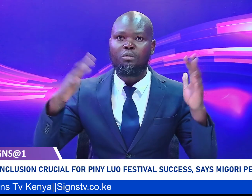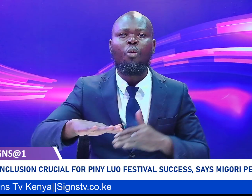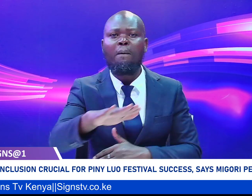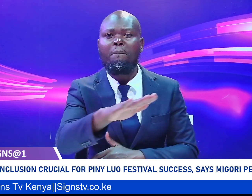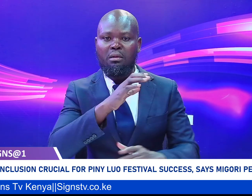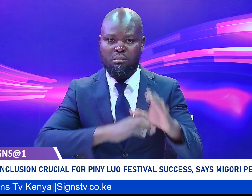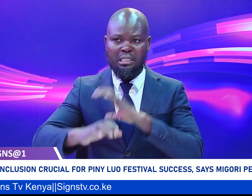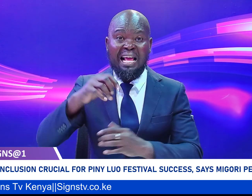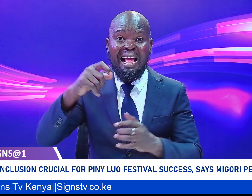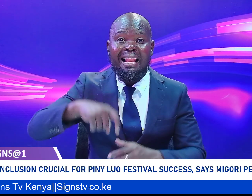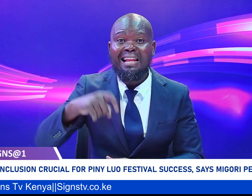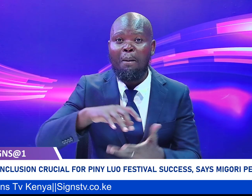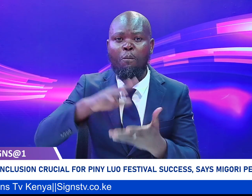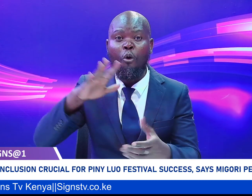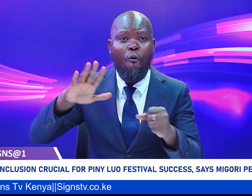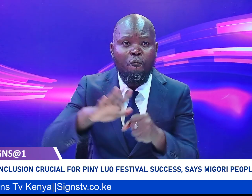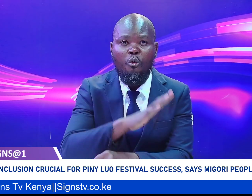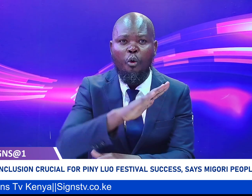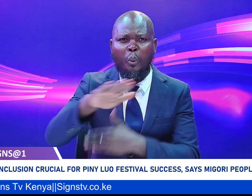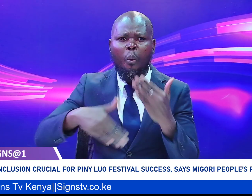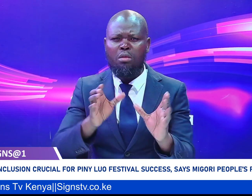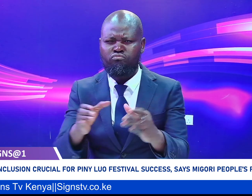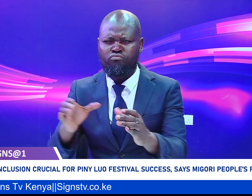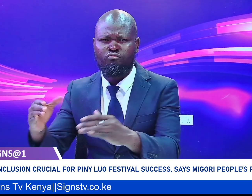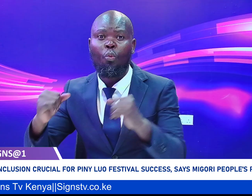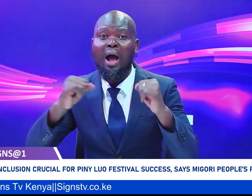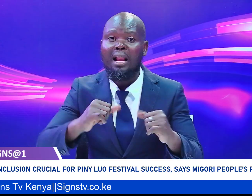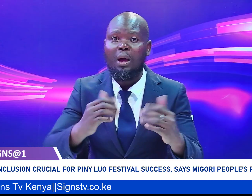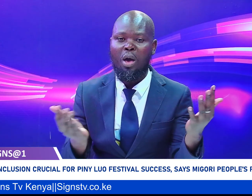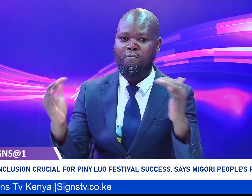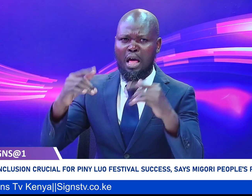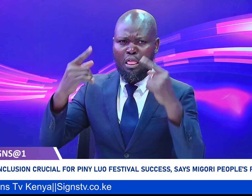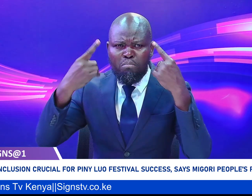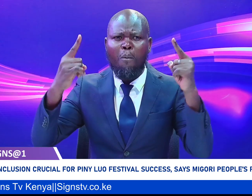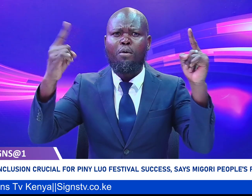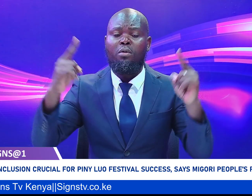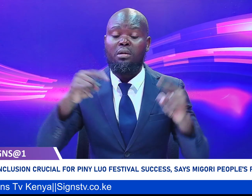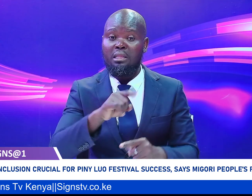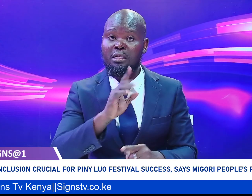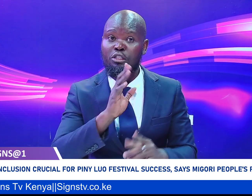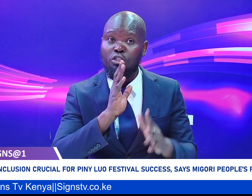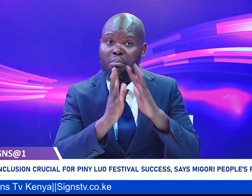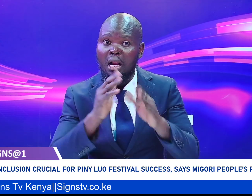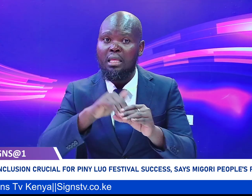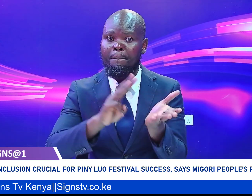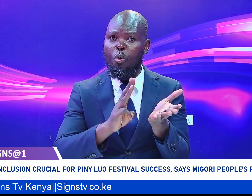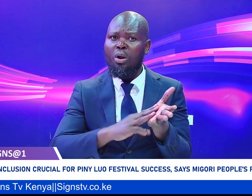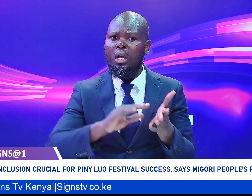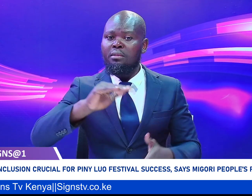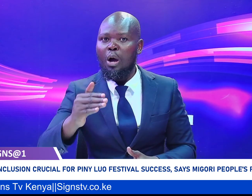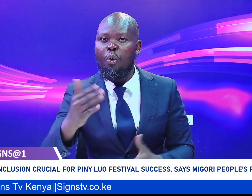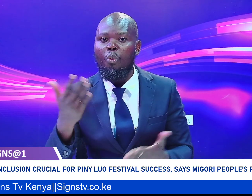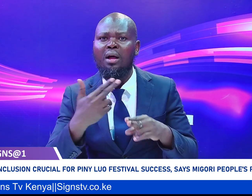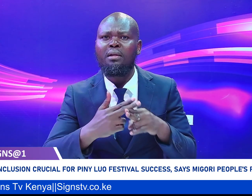Luo Festival, emphasizing the critical need for full and meaningful inclusion across all community sector to guarantee the event's